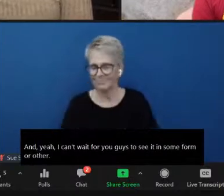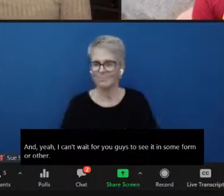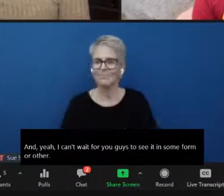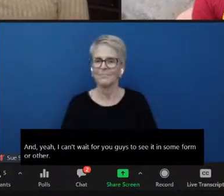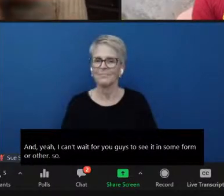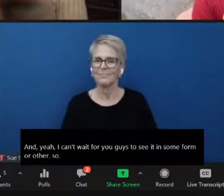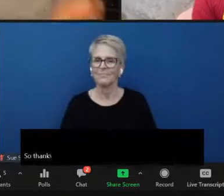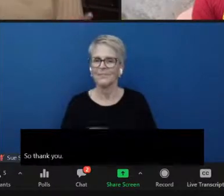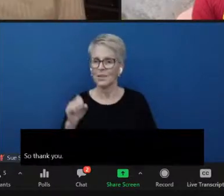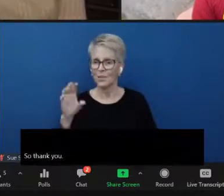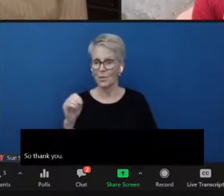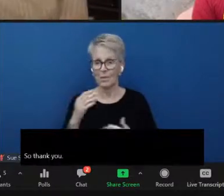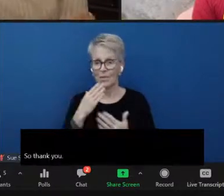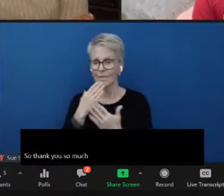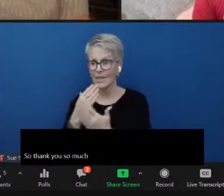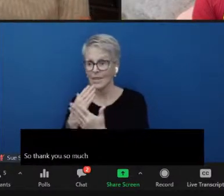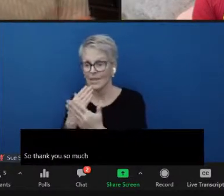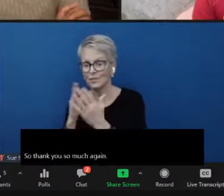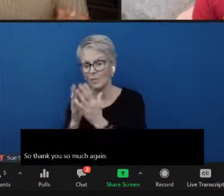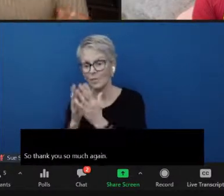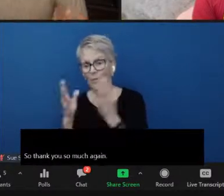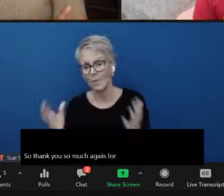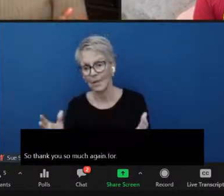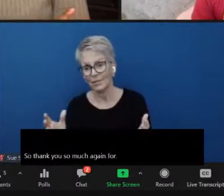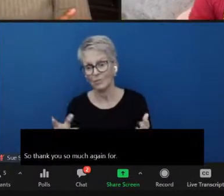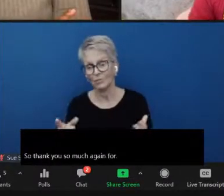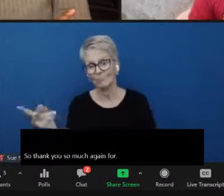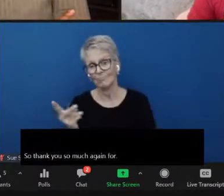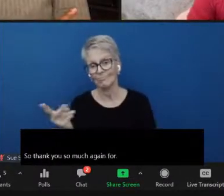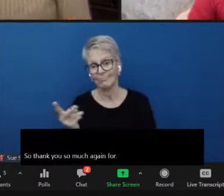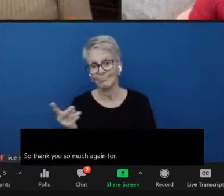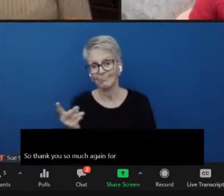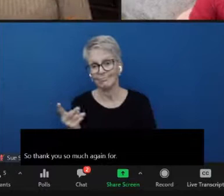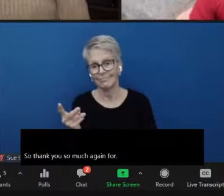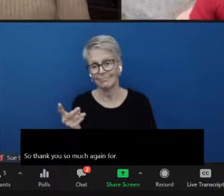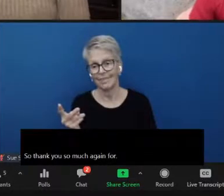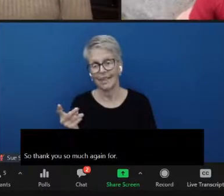So thank you so much again for